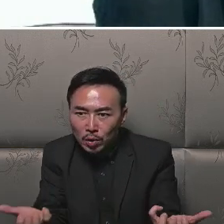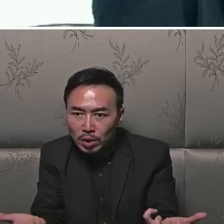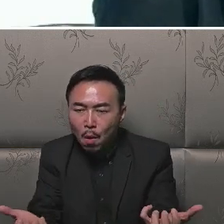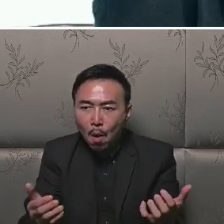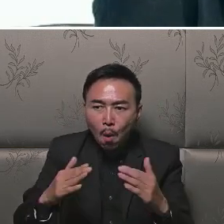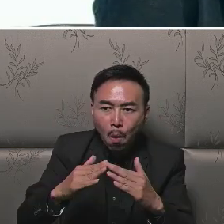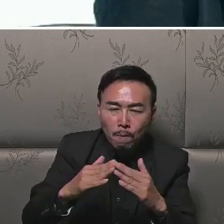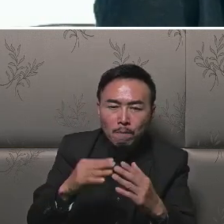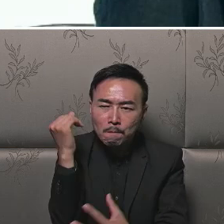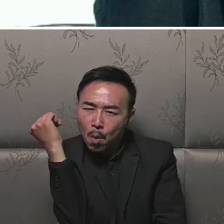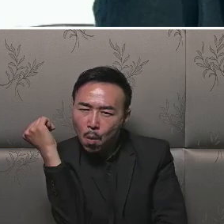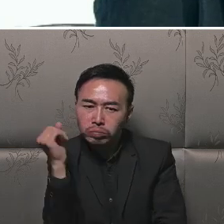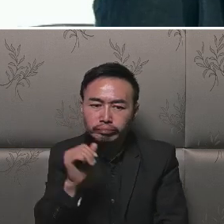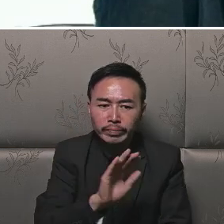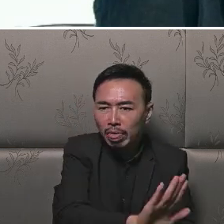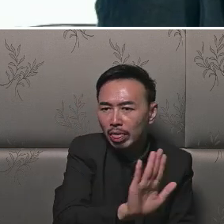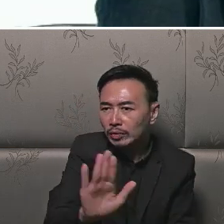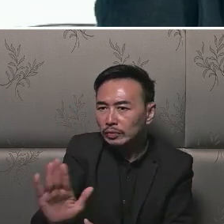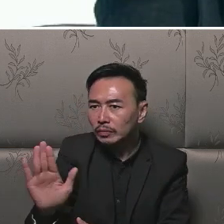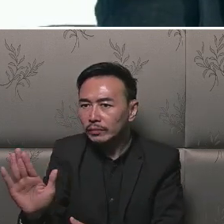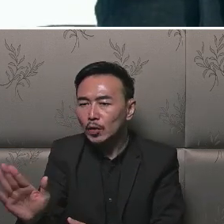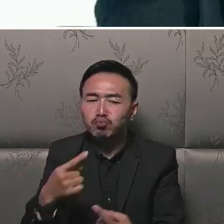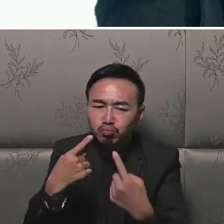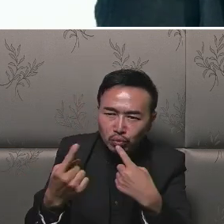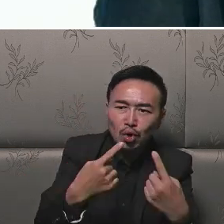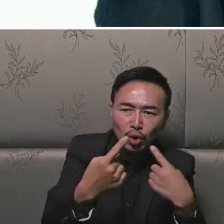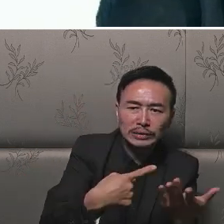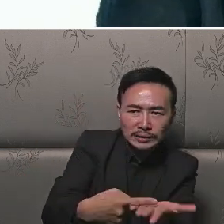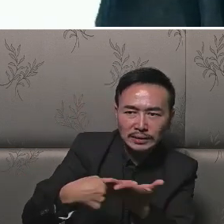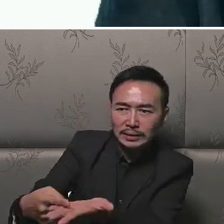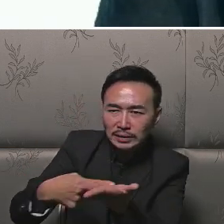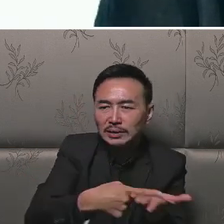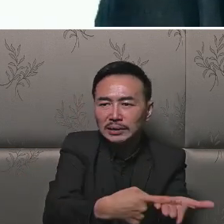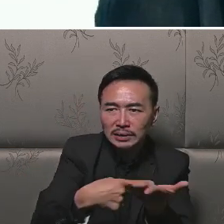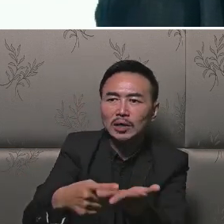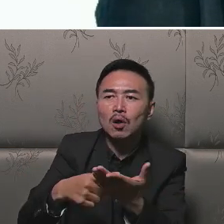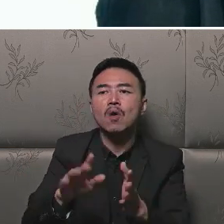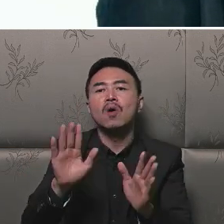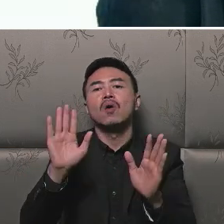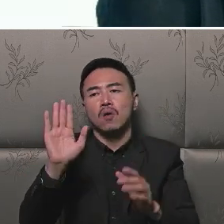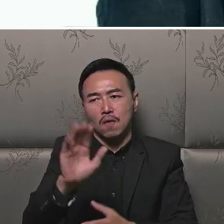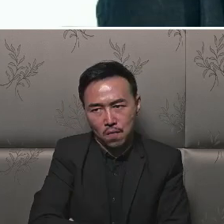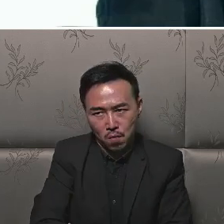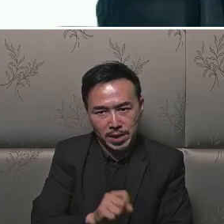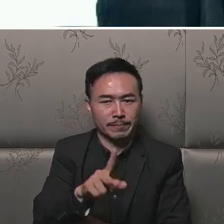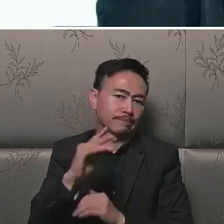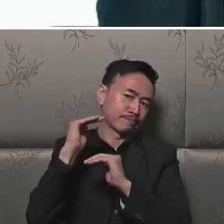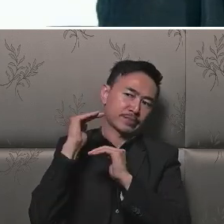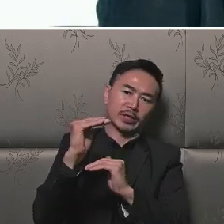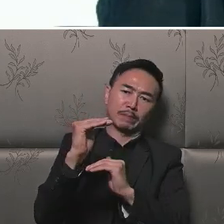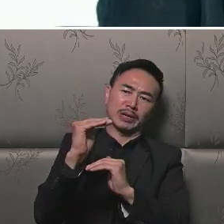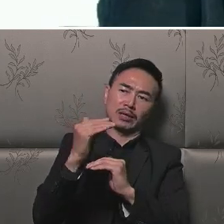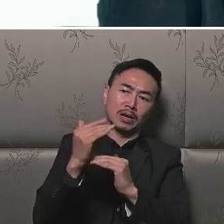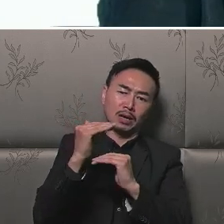negotiate. We need to come up at a certain point how flexible, as to what degree flexible learning is flexible